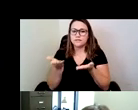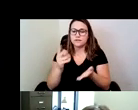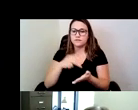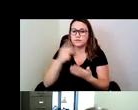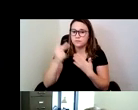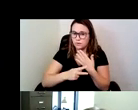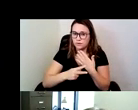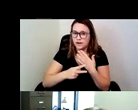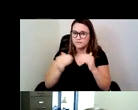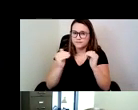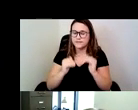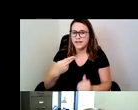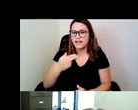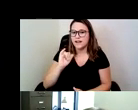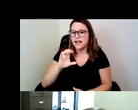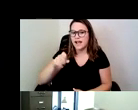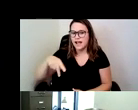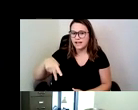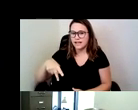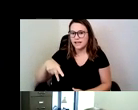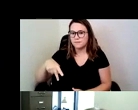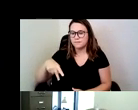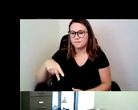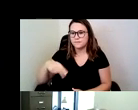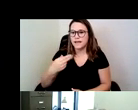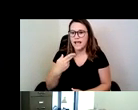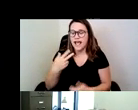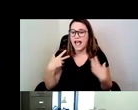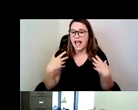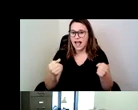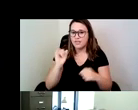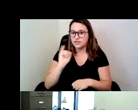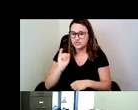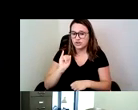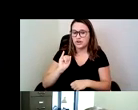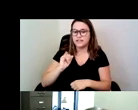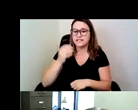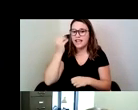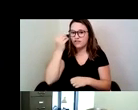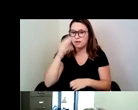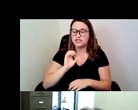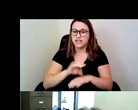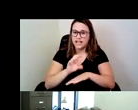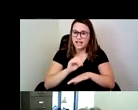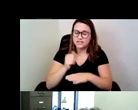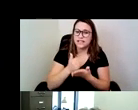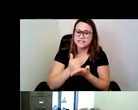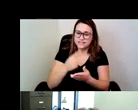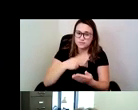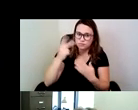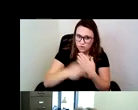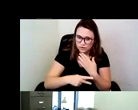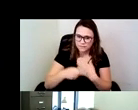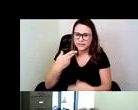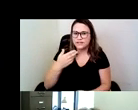HIICAP, Health Insurance Information Counseling and Assistance Program, HEAP, we all know that, the Home